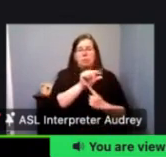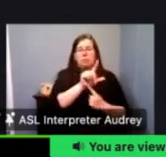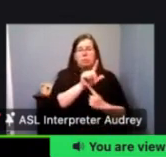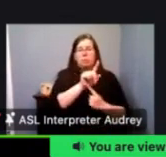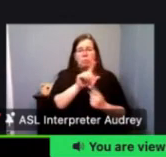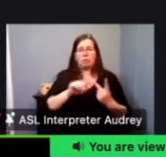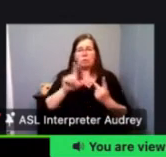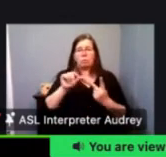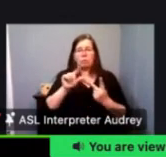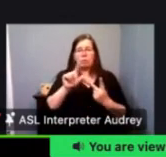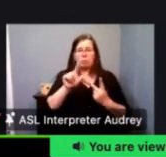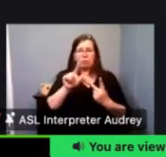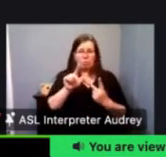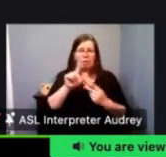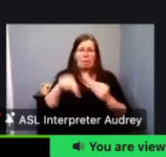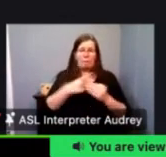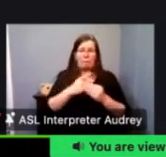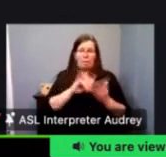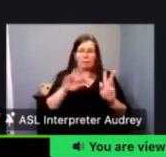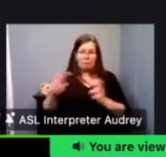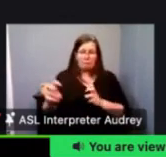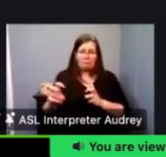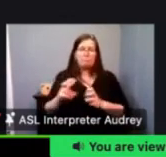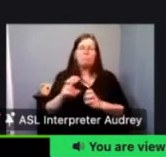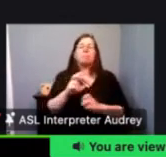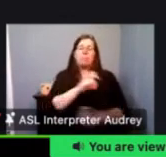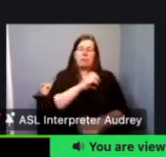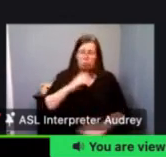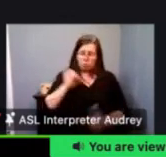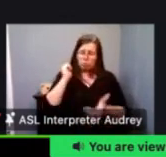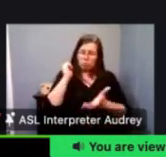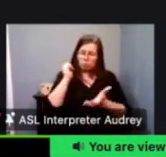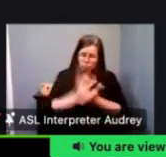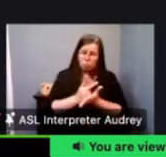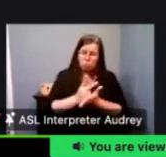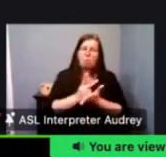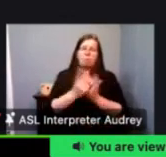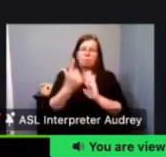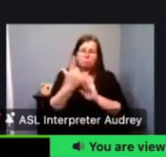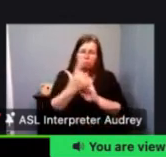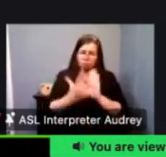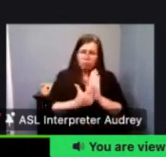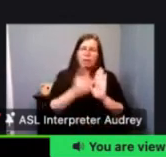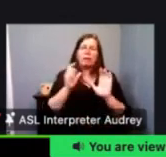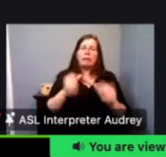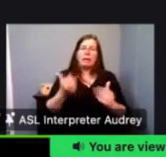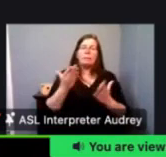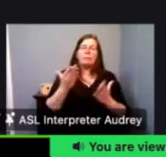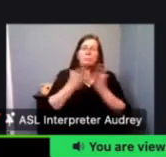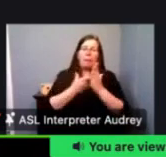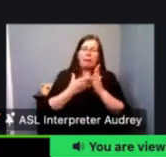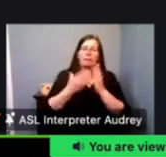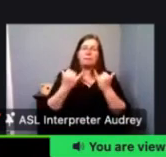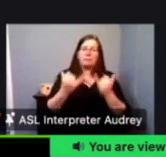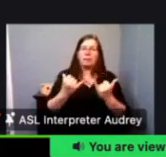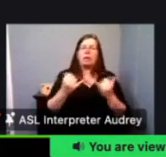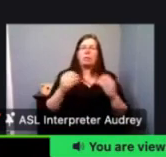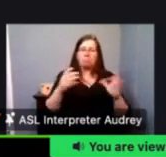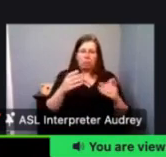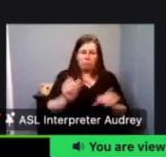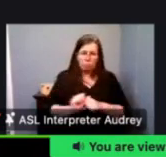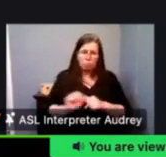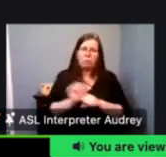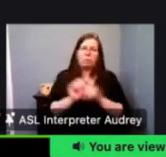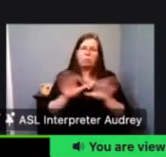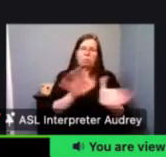2023 around this issue. Congress passed the law giving the FDA the authority to ban it again and are now in the process of doing so.